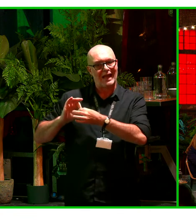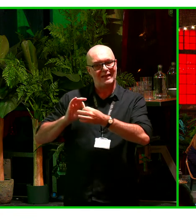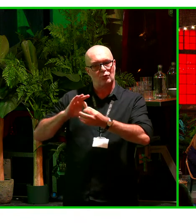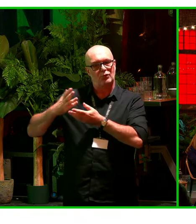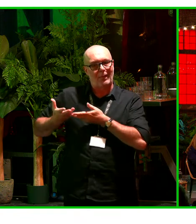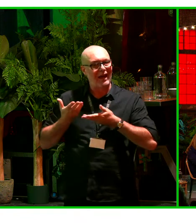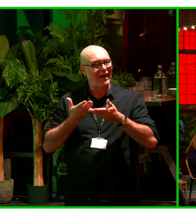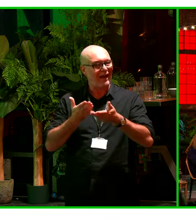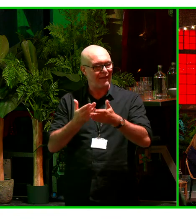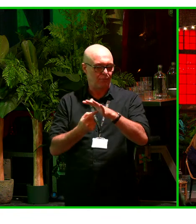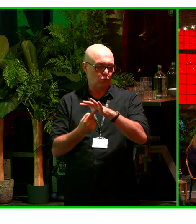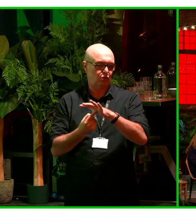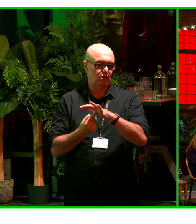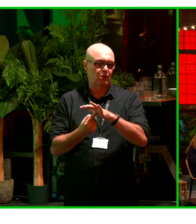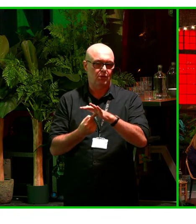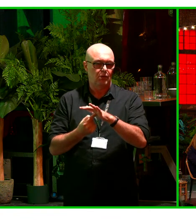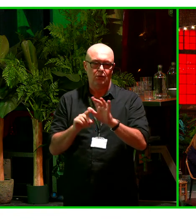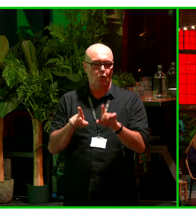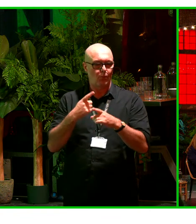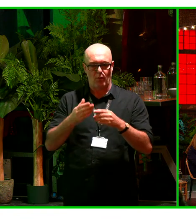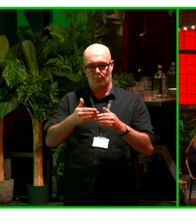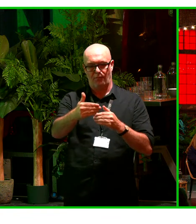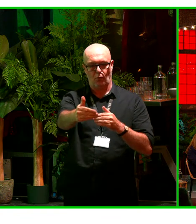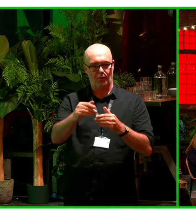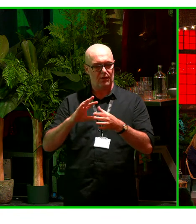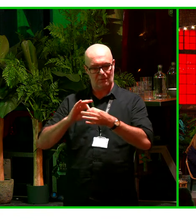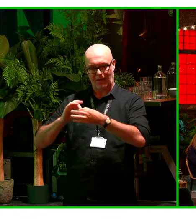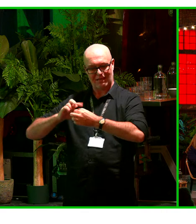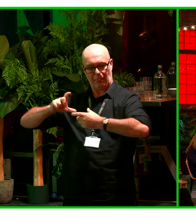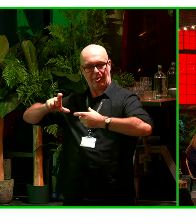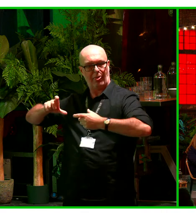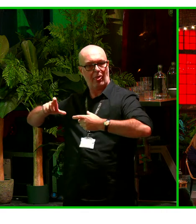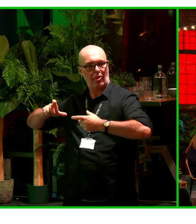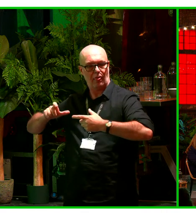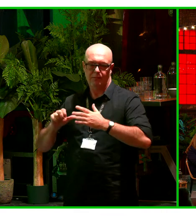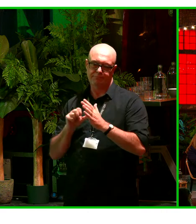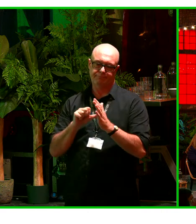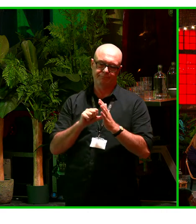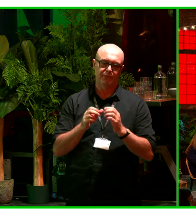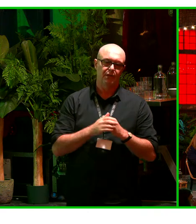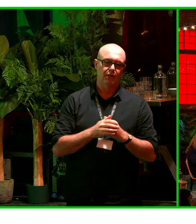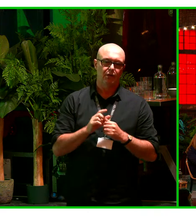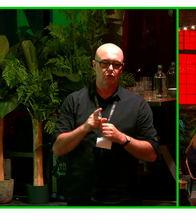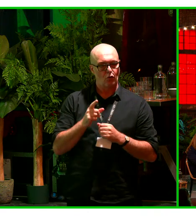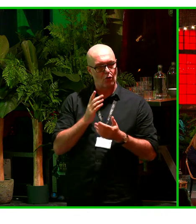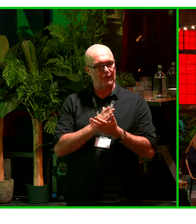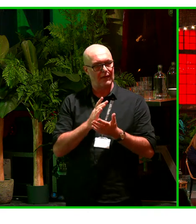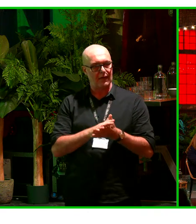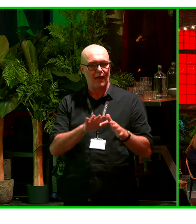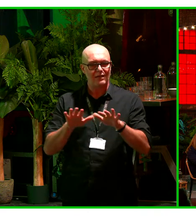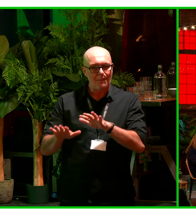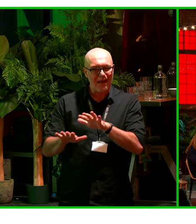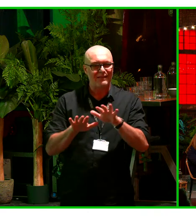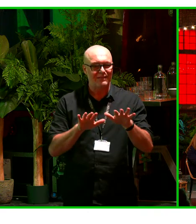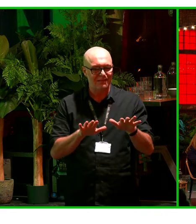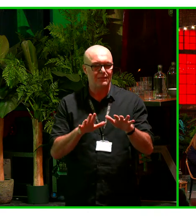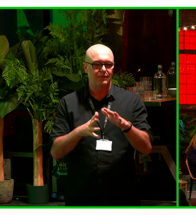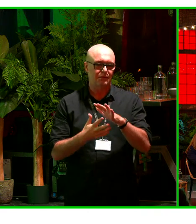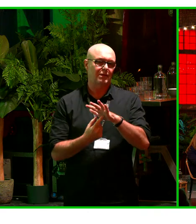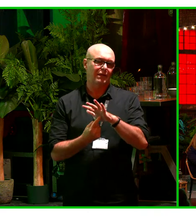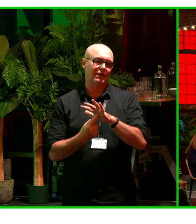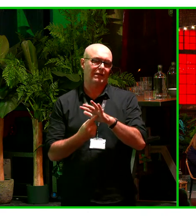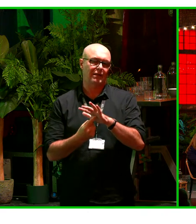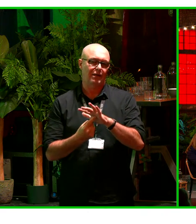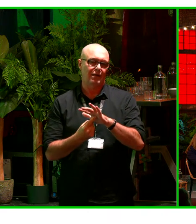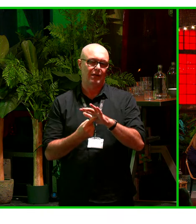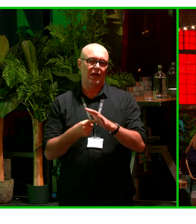associated with the sectors to move in the same direction. I think the key point of this is pace, because this is going to happen at